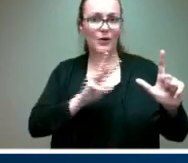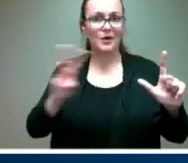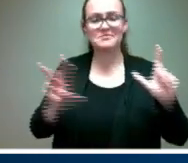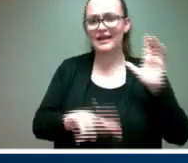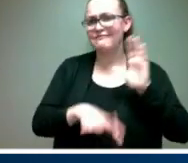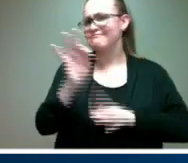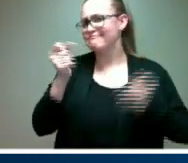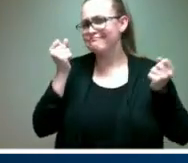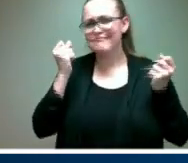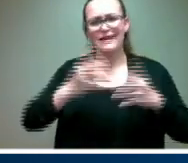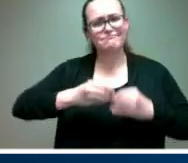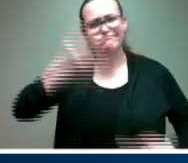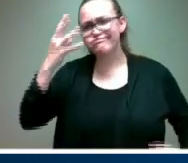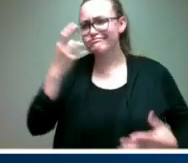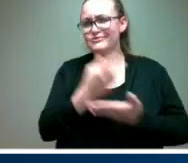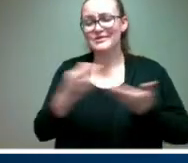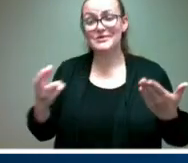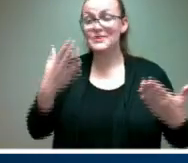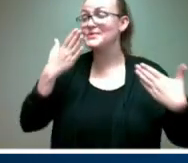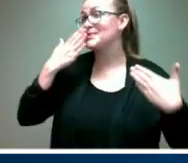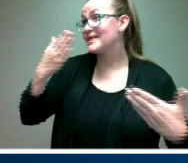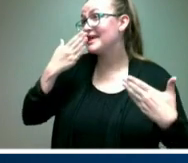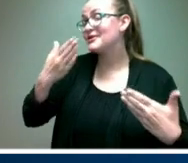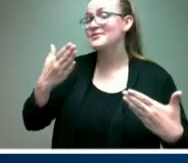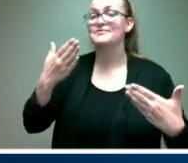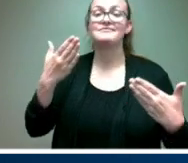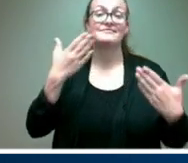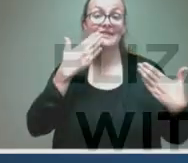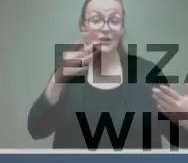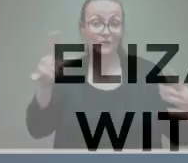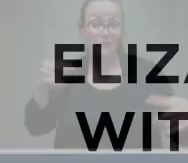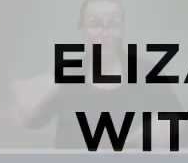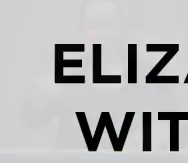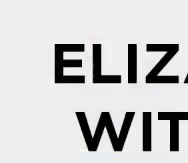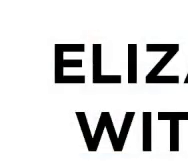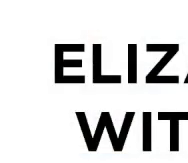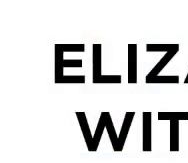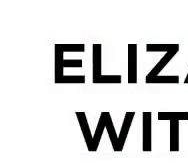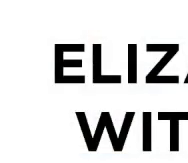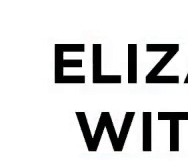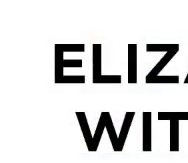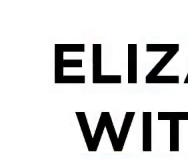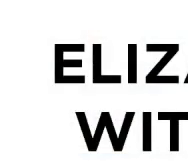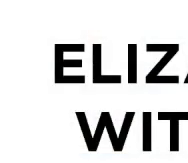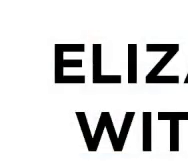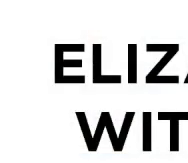you those of you for tuning in. Have a great rest of your evening. Good night. All right. Thank you.